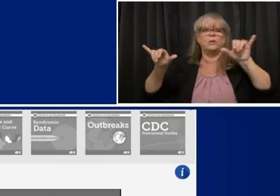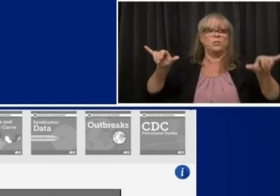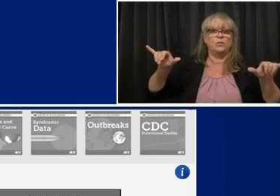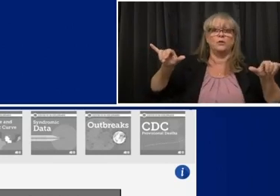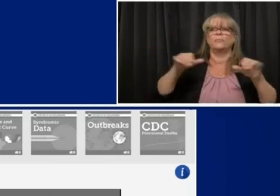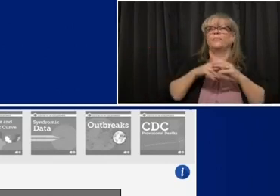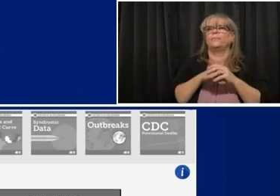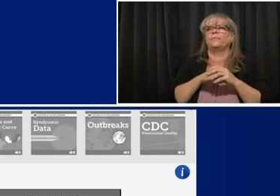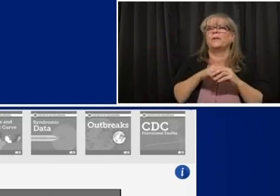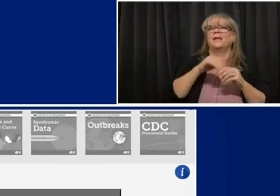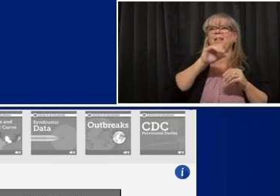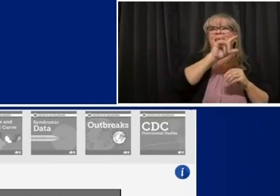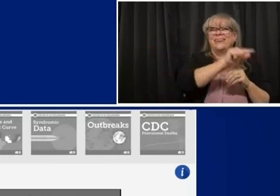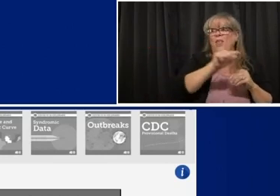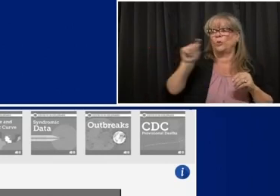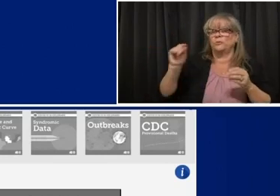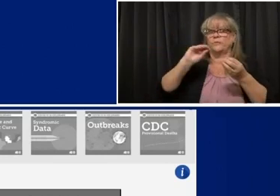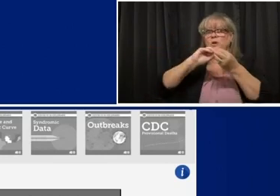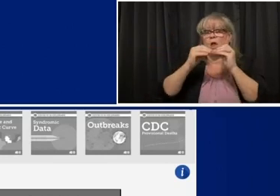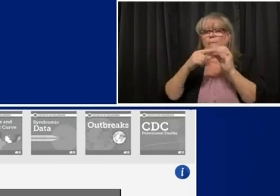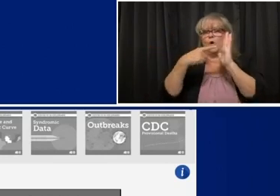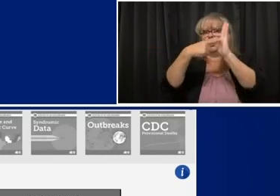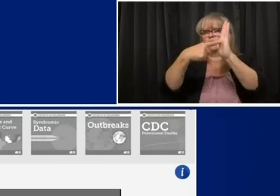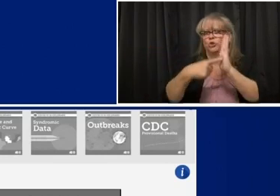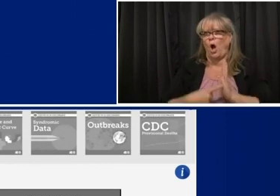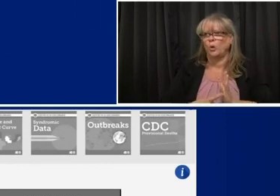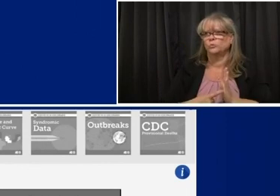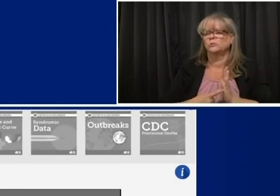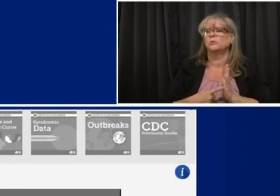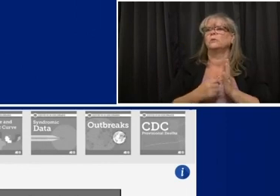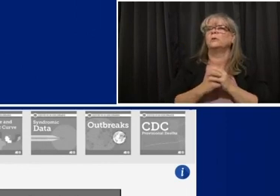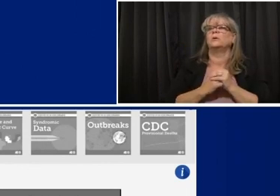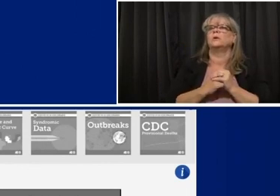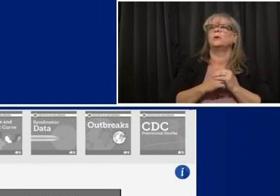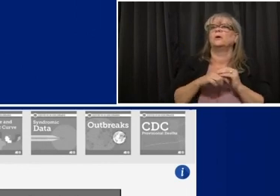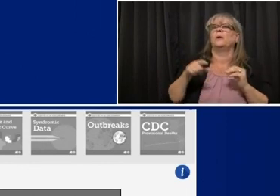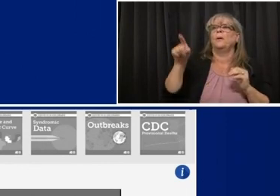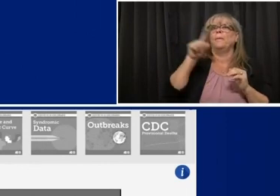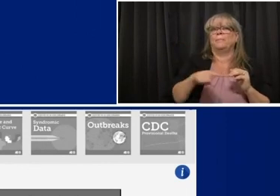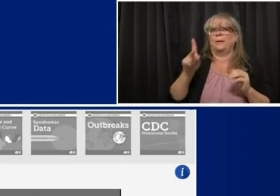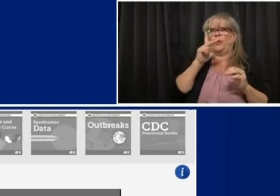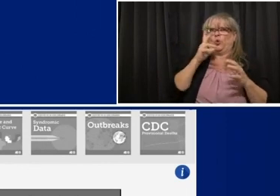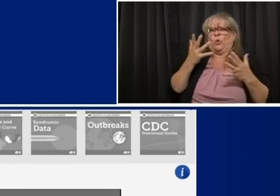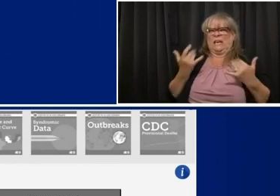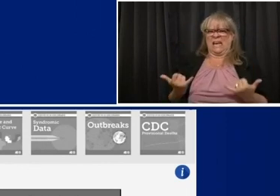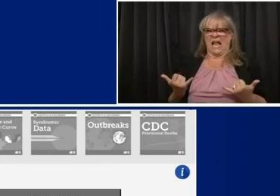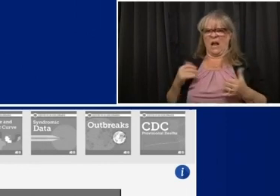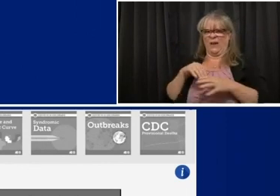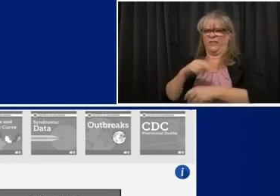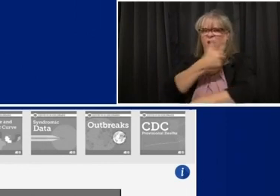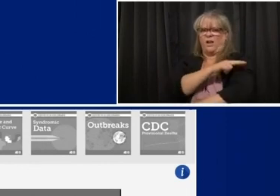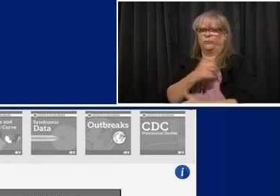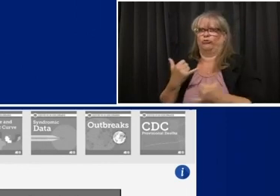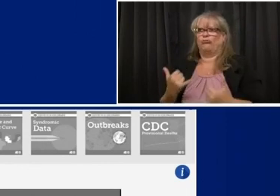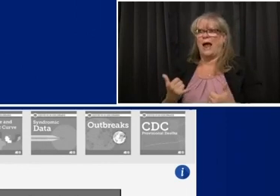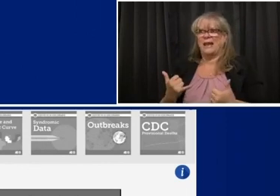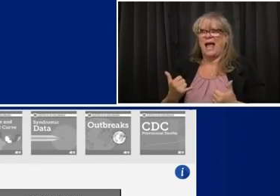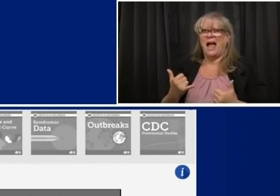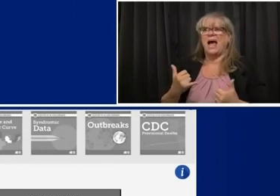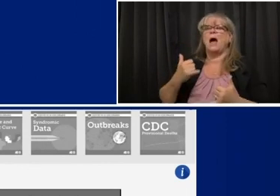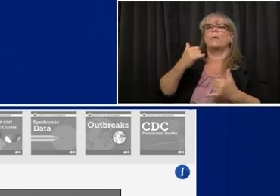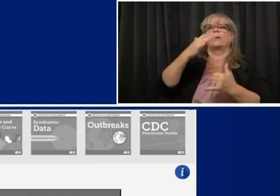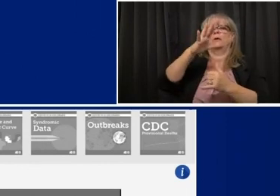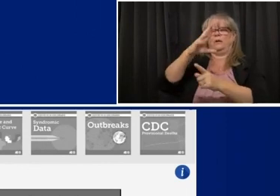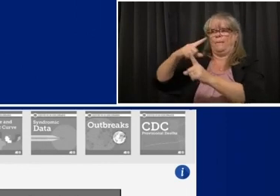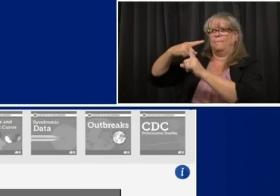figure is showing you Coloradans that are currently hospitalized in Colorado, and it's showing you confirmed cases and then also something we call